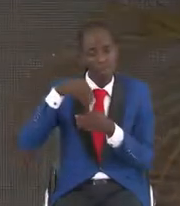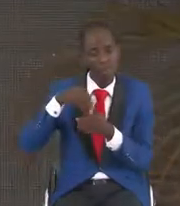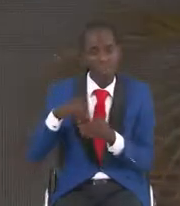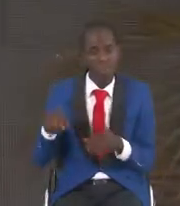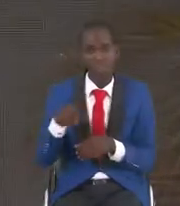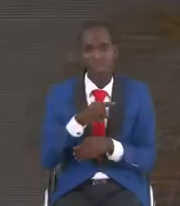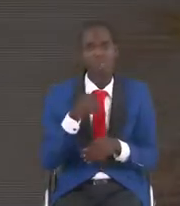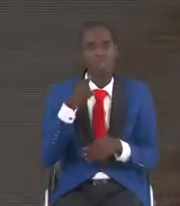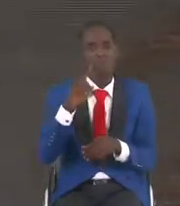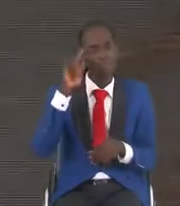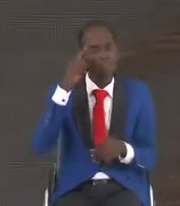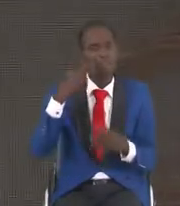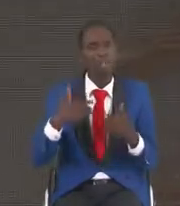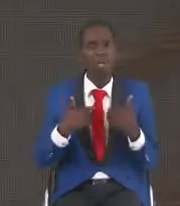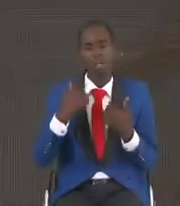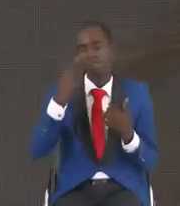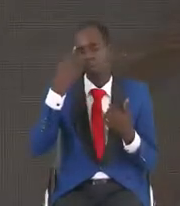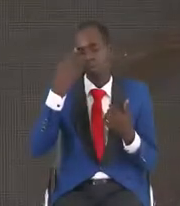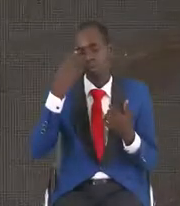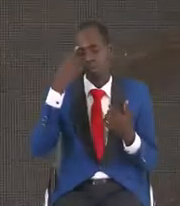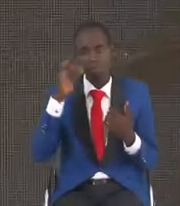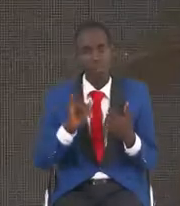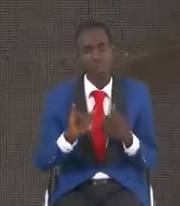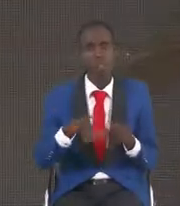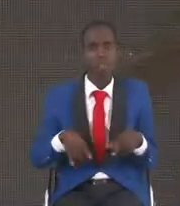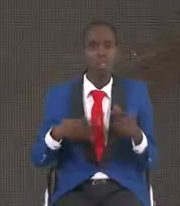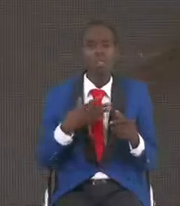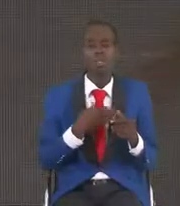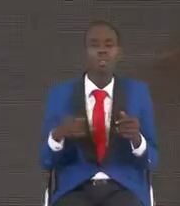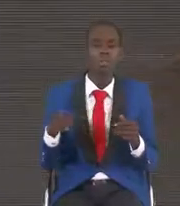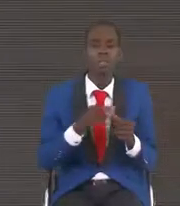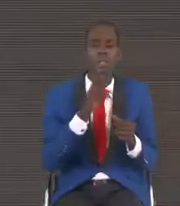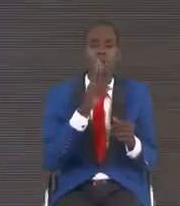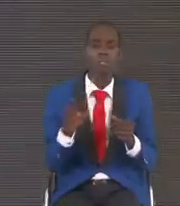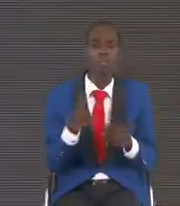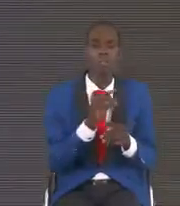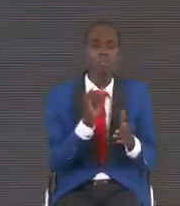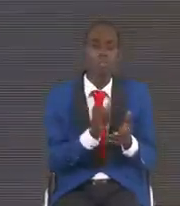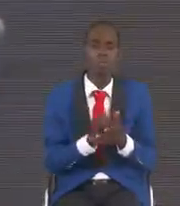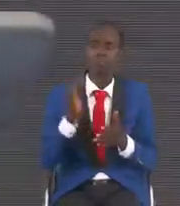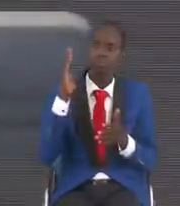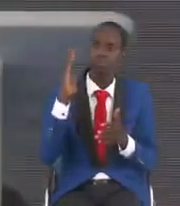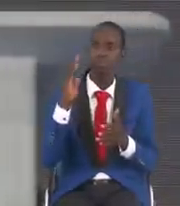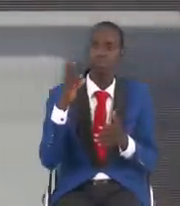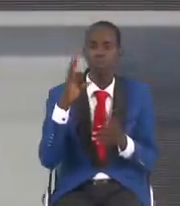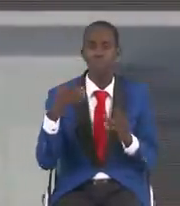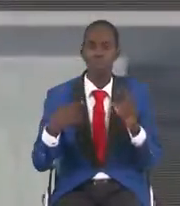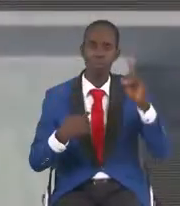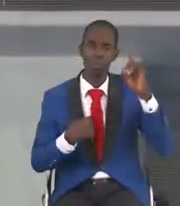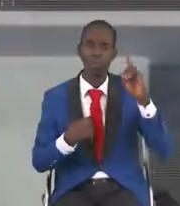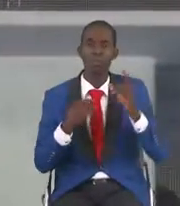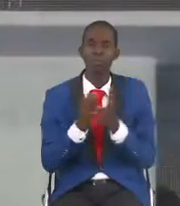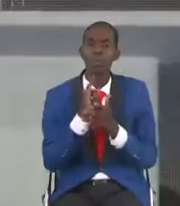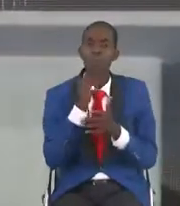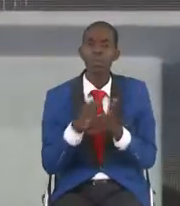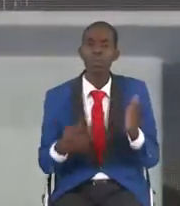ye have eternal life, and they are they that testify of me. That's what we have in